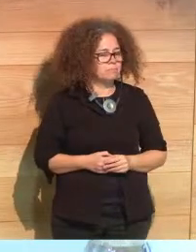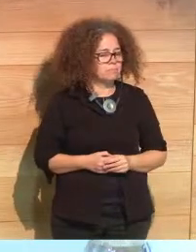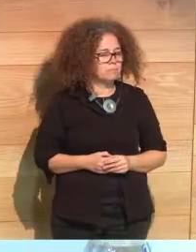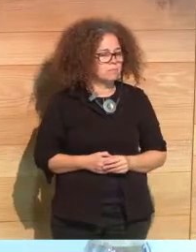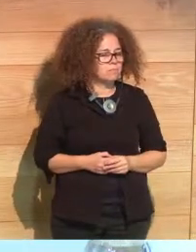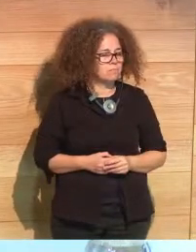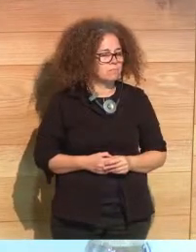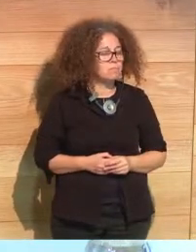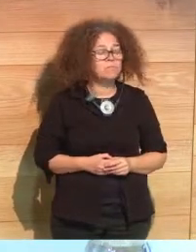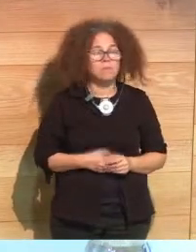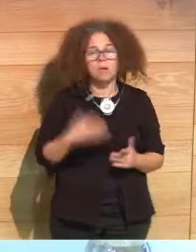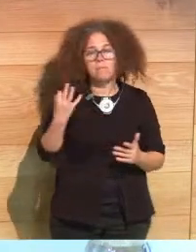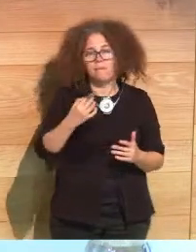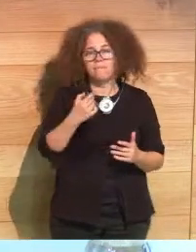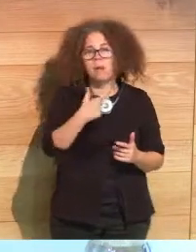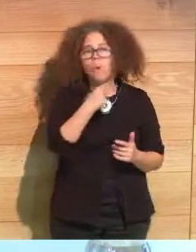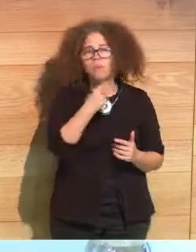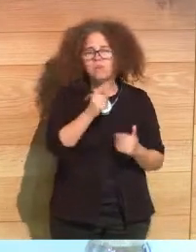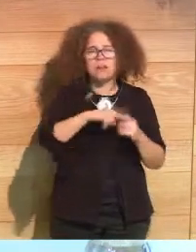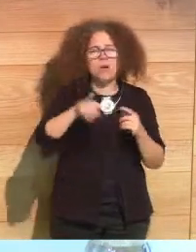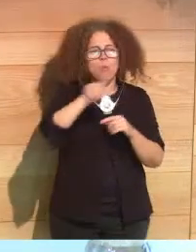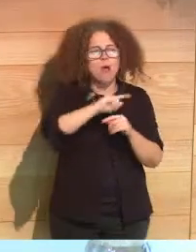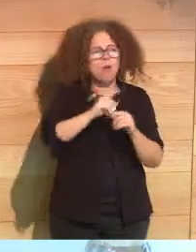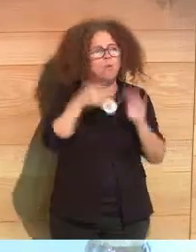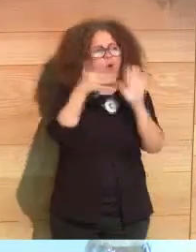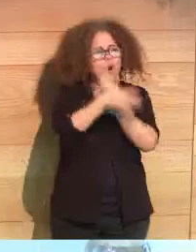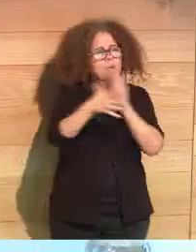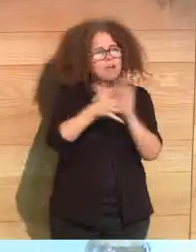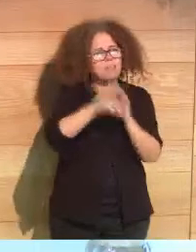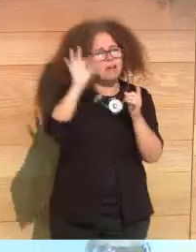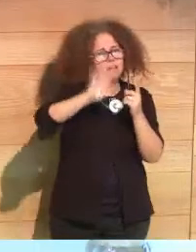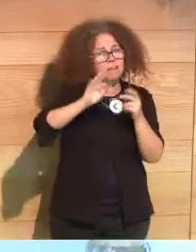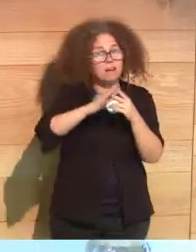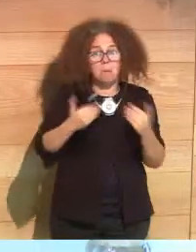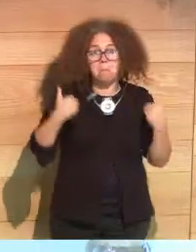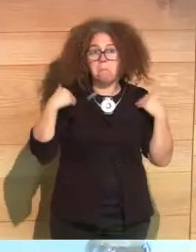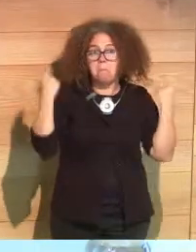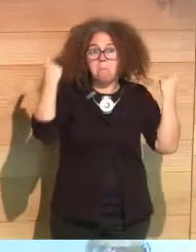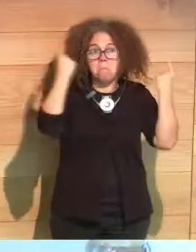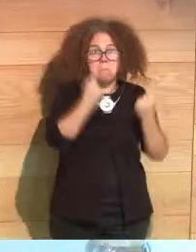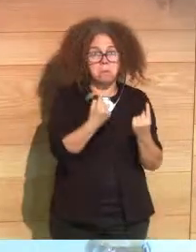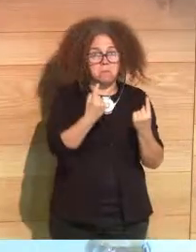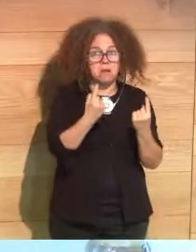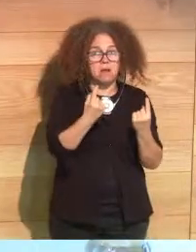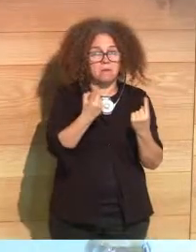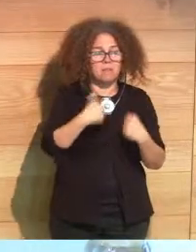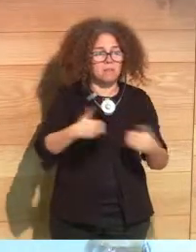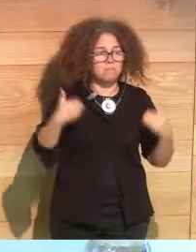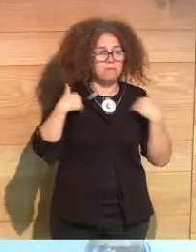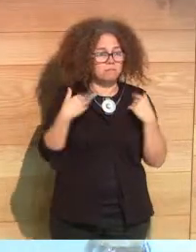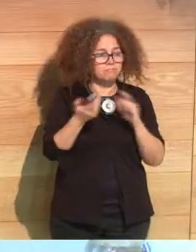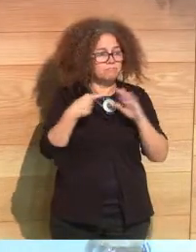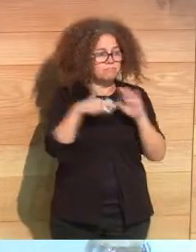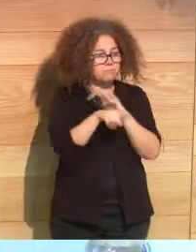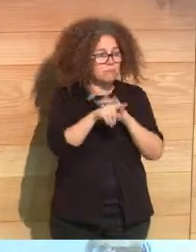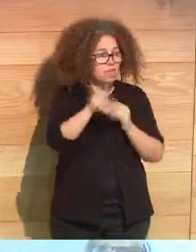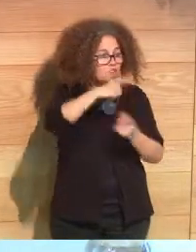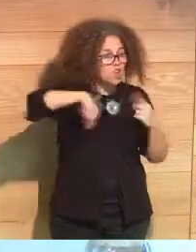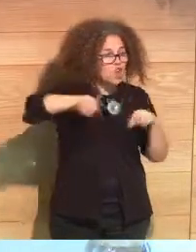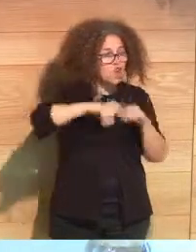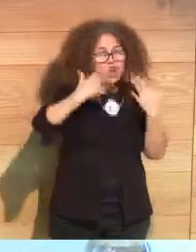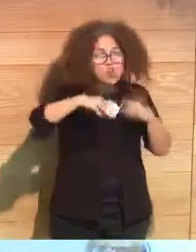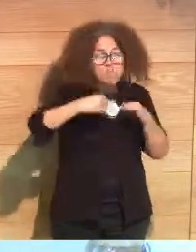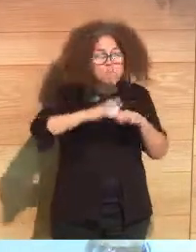it's the first time I am curating a solo show. I've only done group shows so far, and it was particularly difficult for me